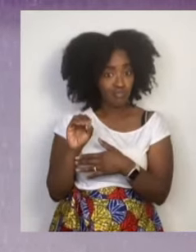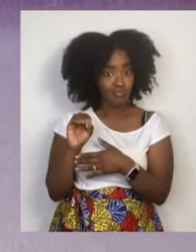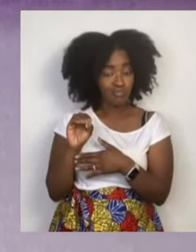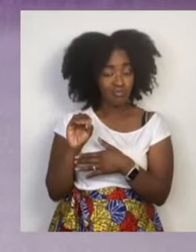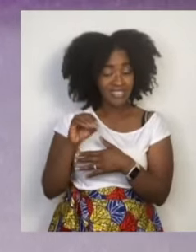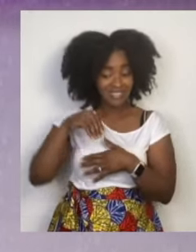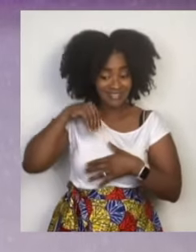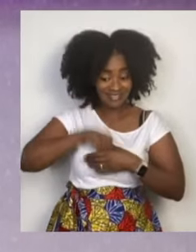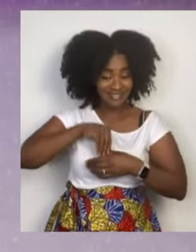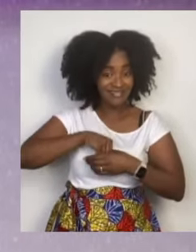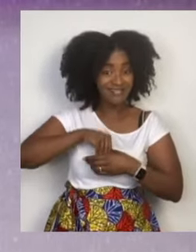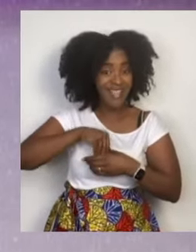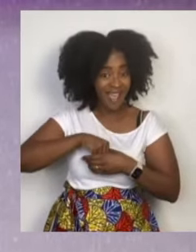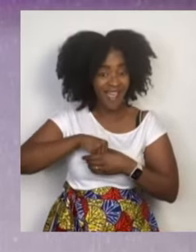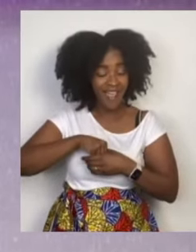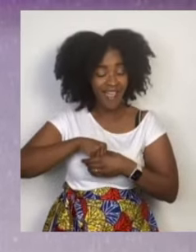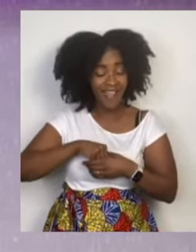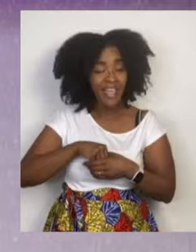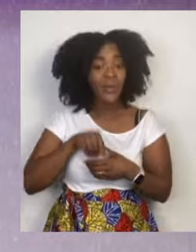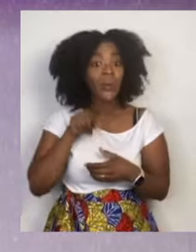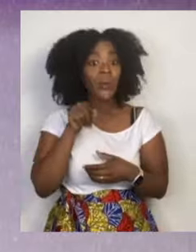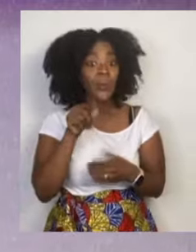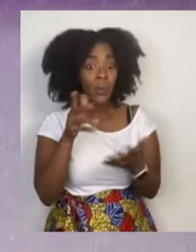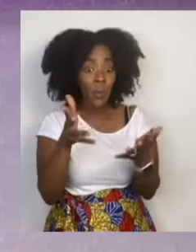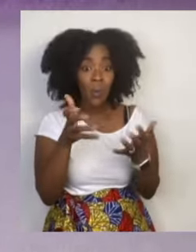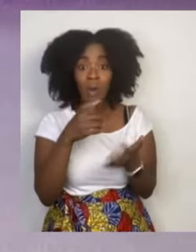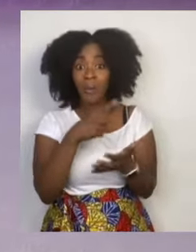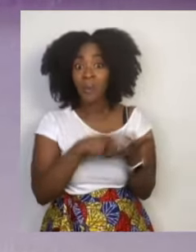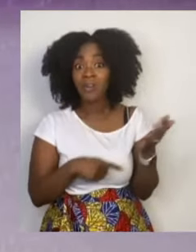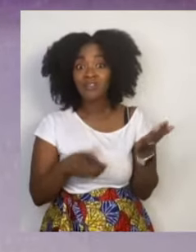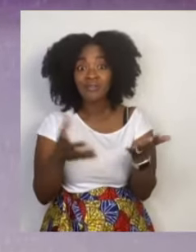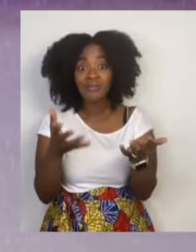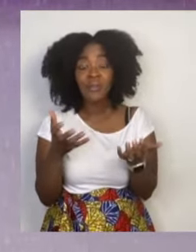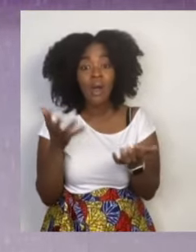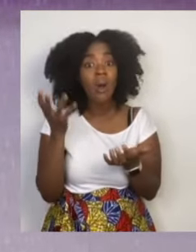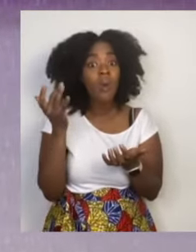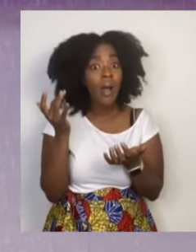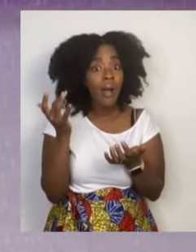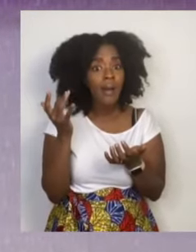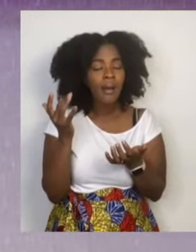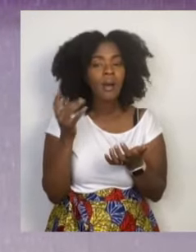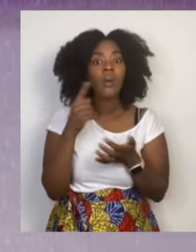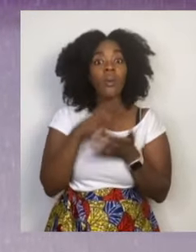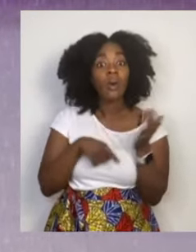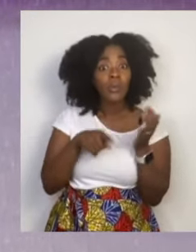you want what you want because what you want is what He needs.